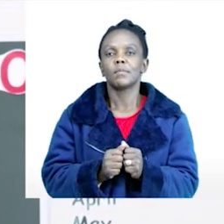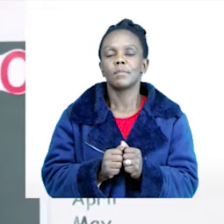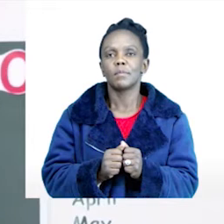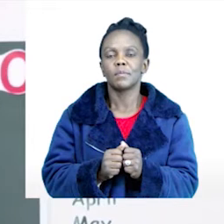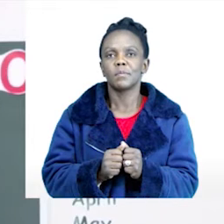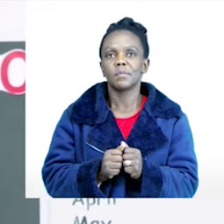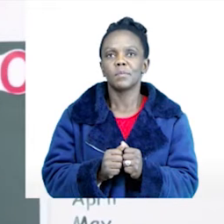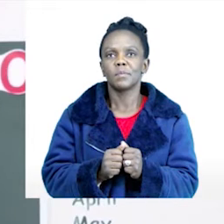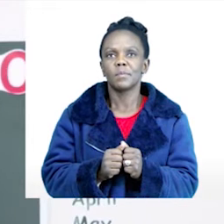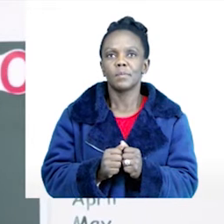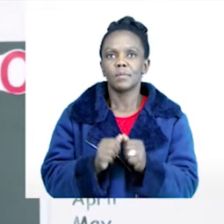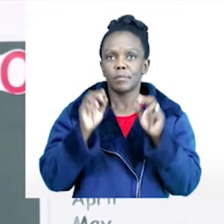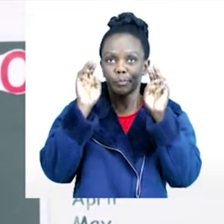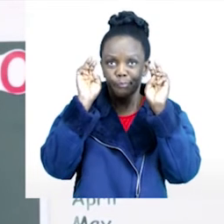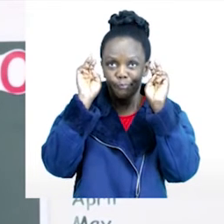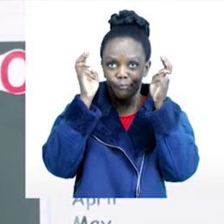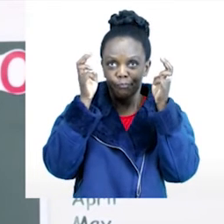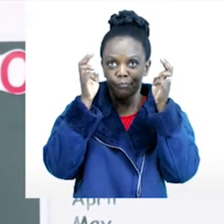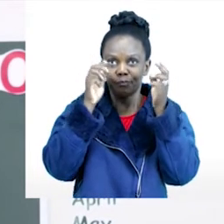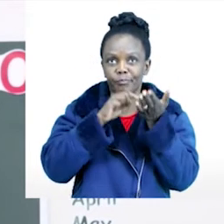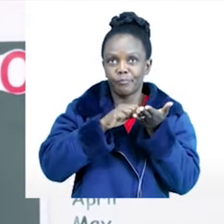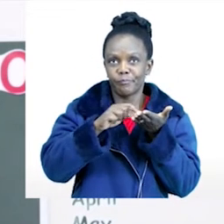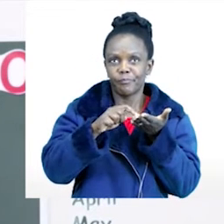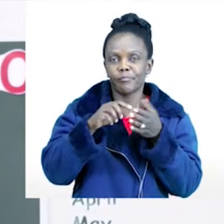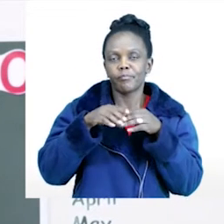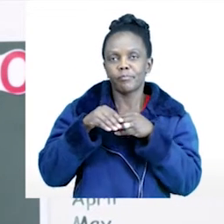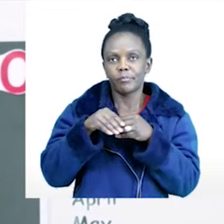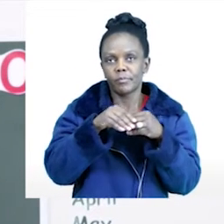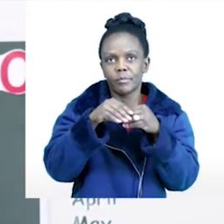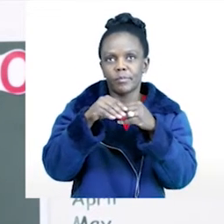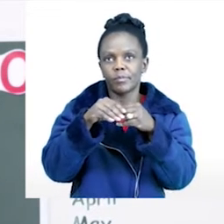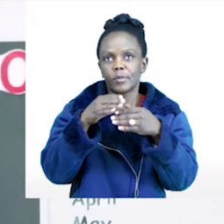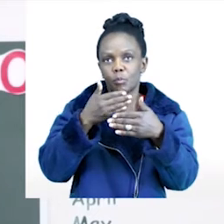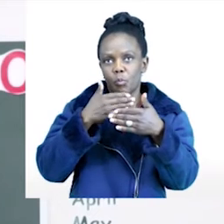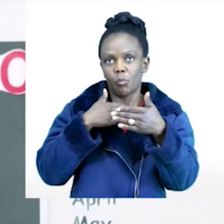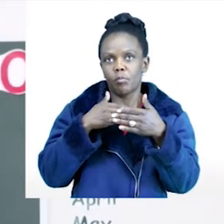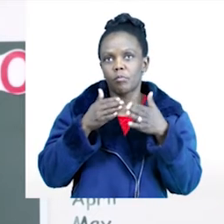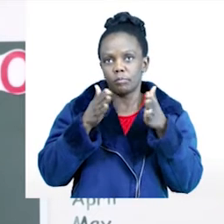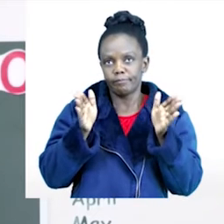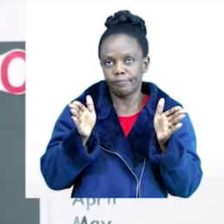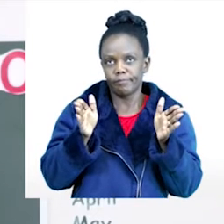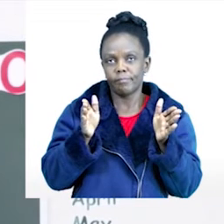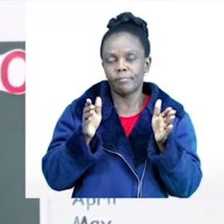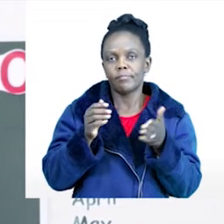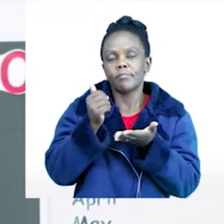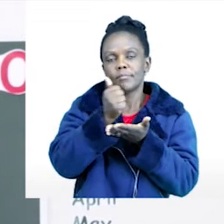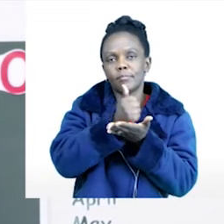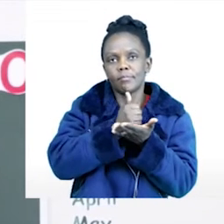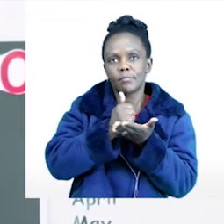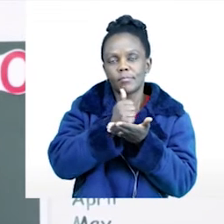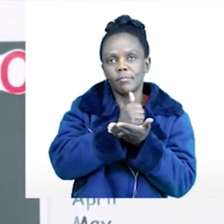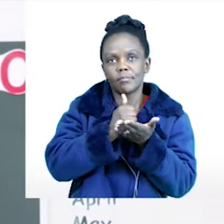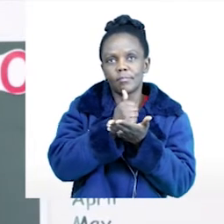me today. Our theme this week has been travel. And before we get into this lesson, we